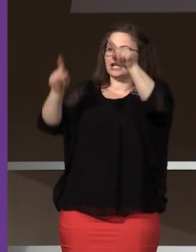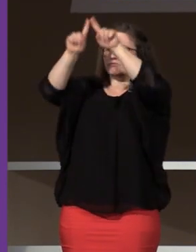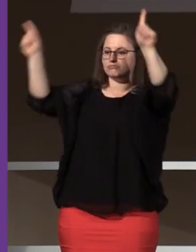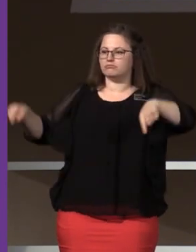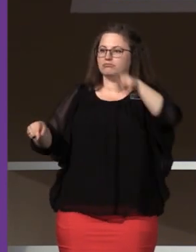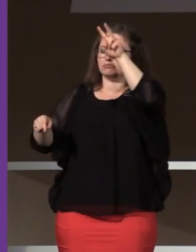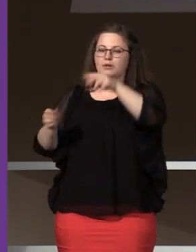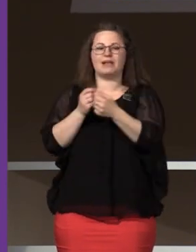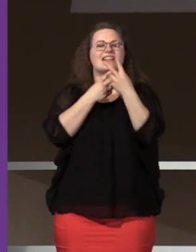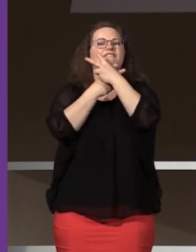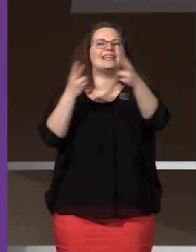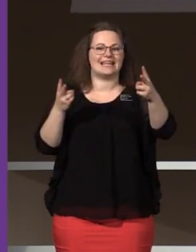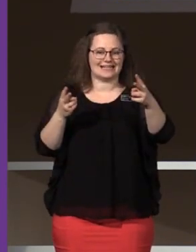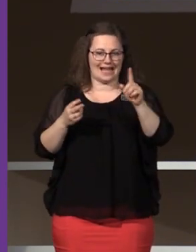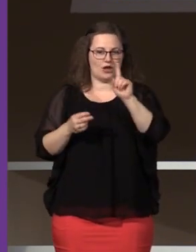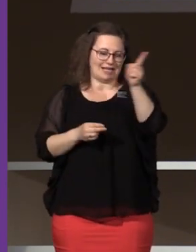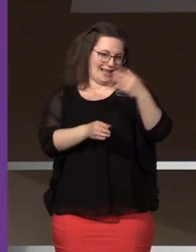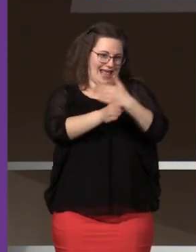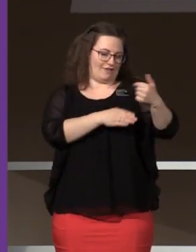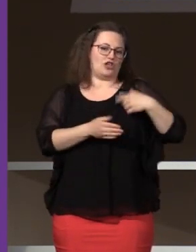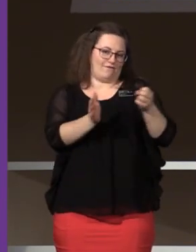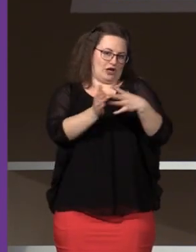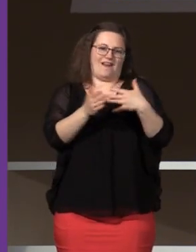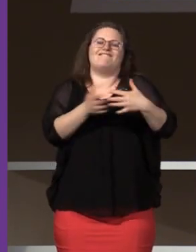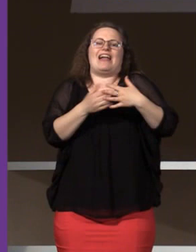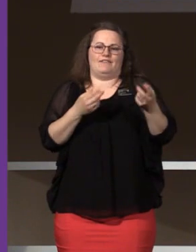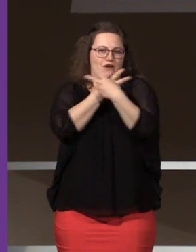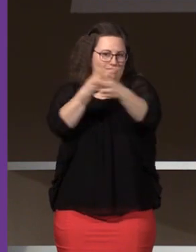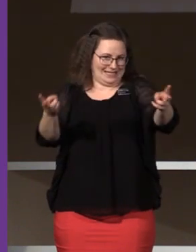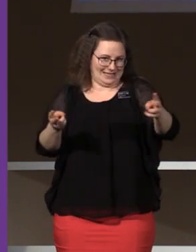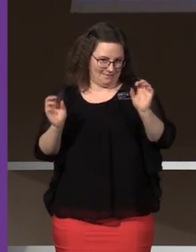But just watch this, and afterwards I'll explain why I'm showing you this.